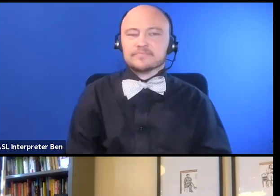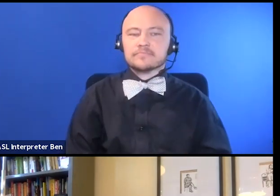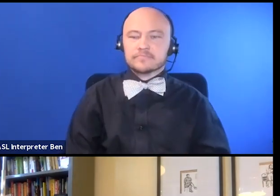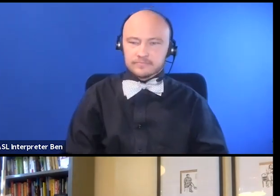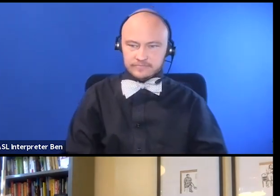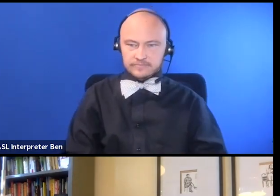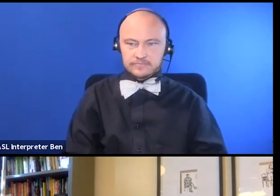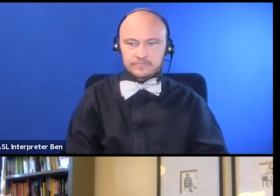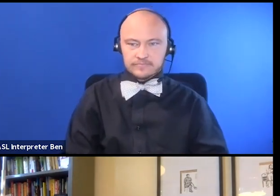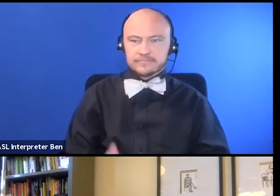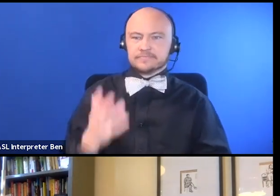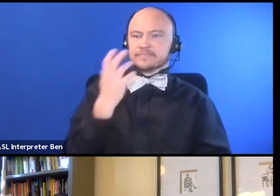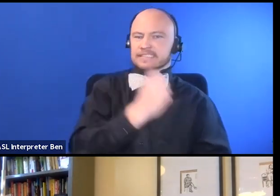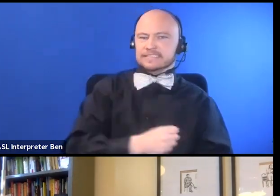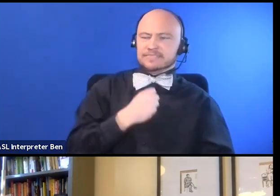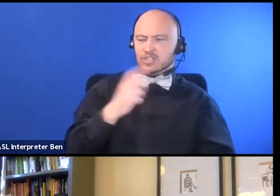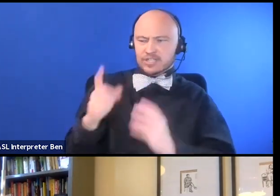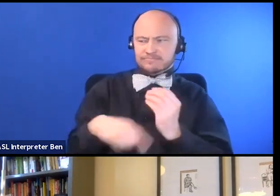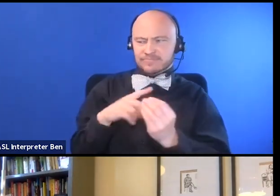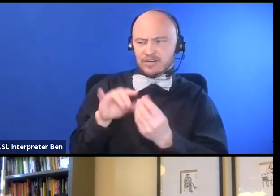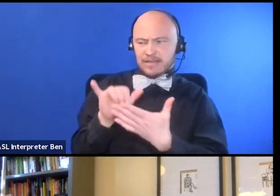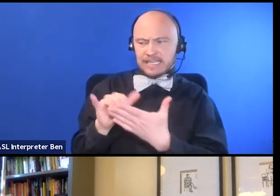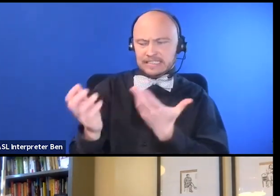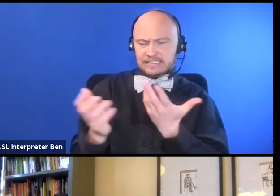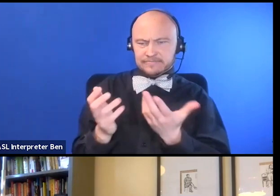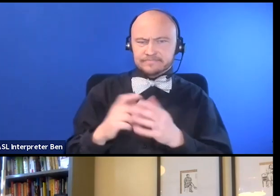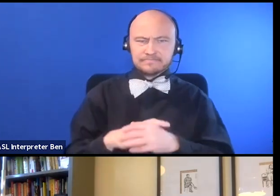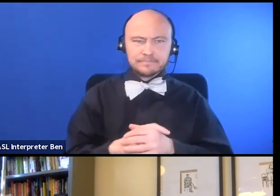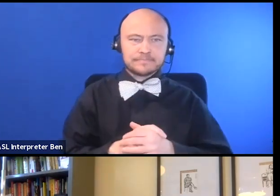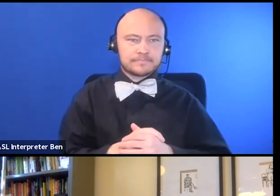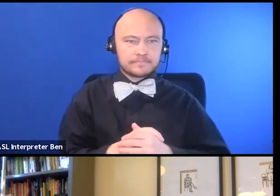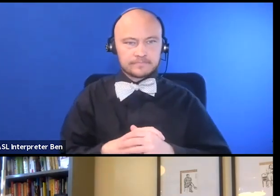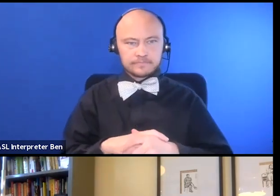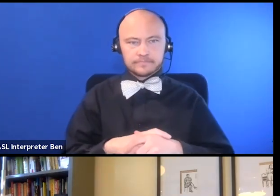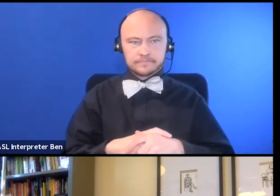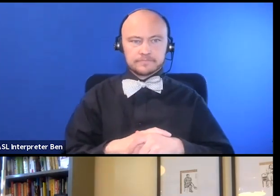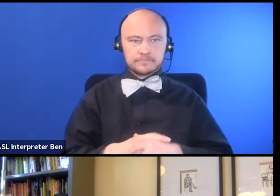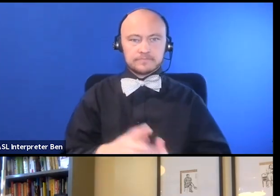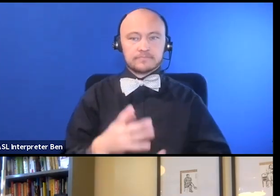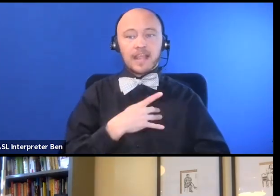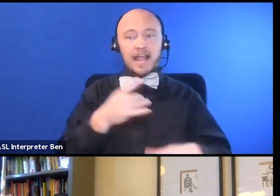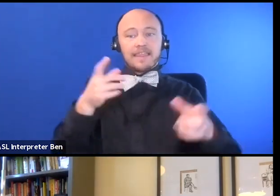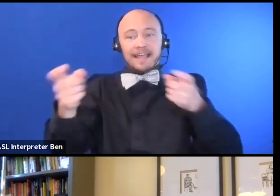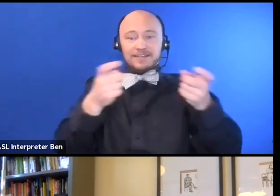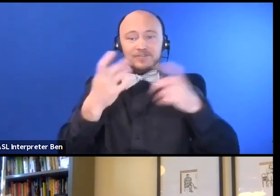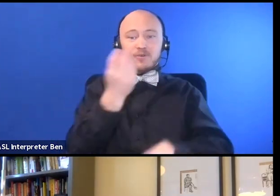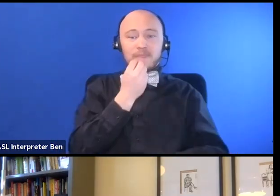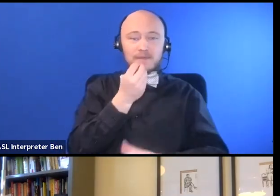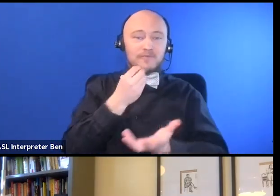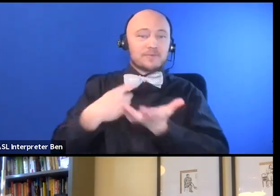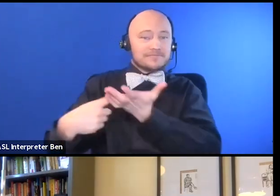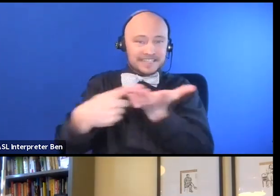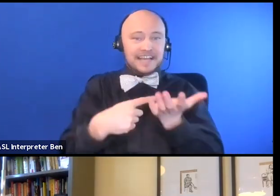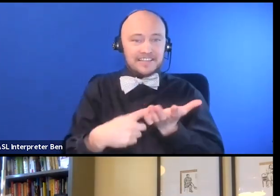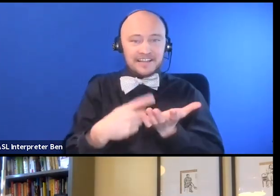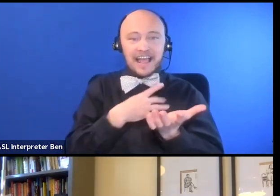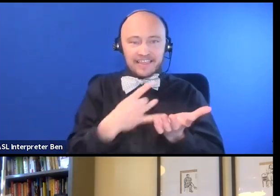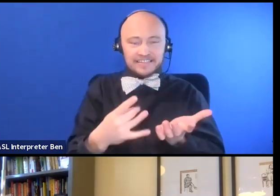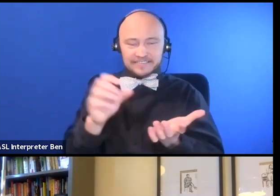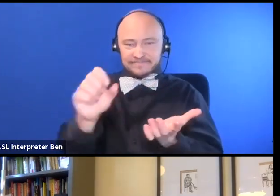I'm really sorry about that, man. I'm really sorry. So I like controlling the food dialogue is what I'm saying.